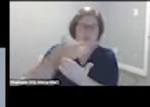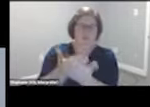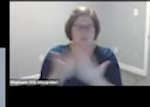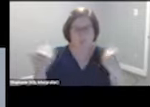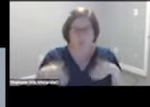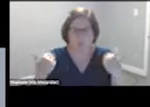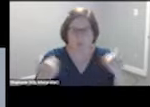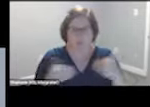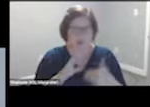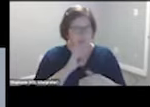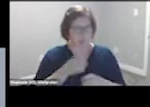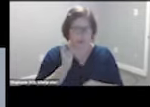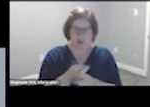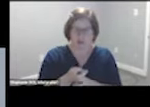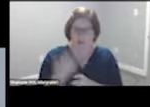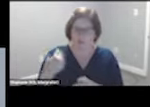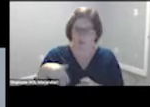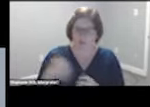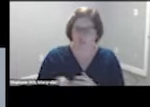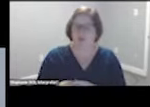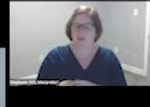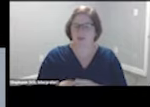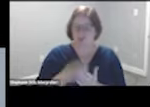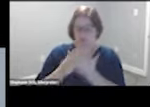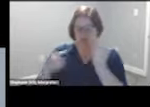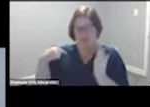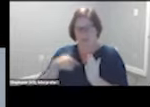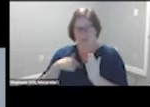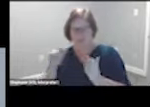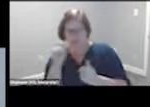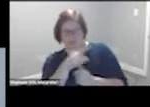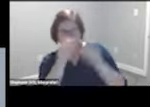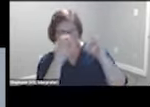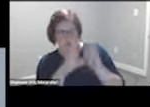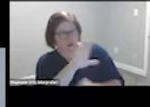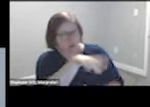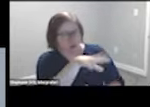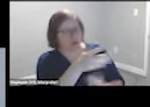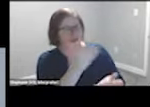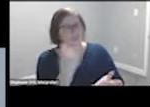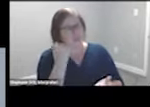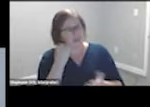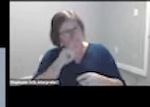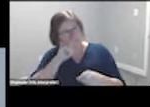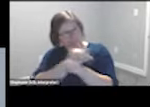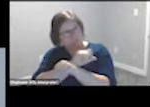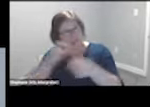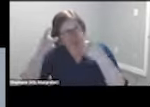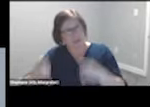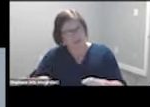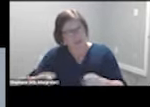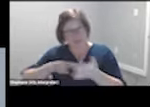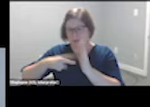really hard. So me and some of our astronauts asked the instructor, you know what, if this really happened after